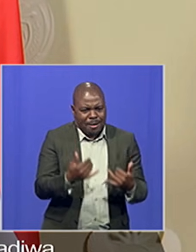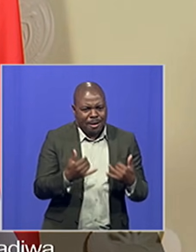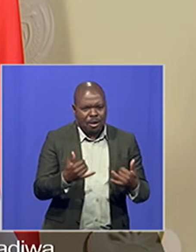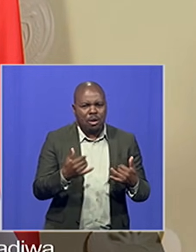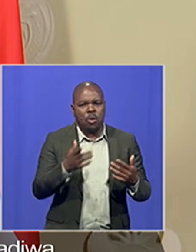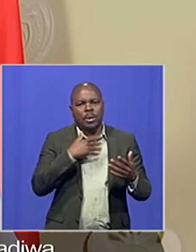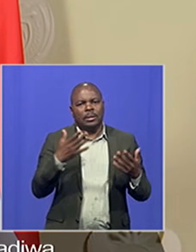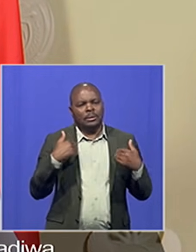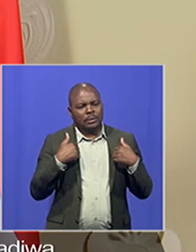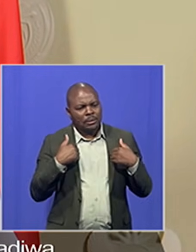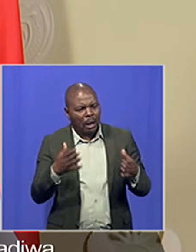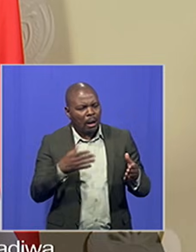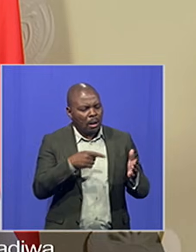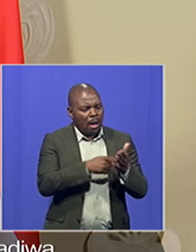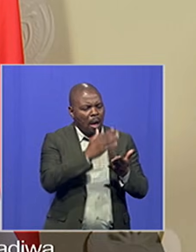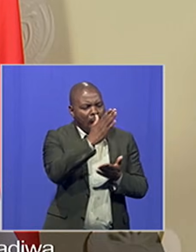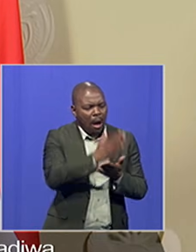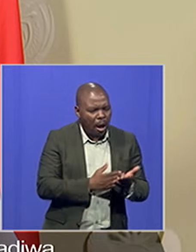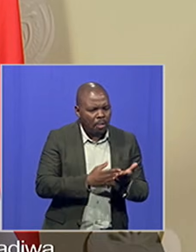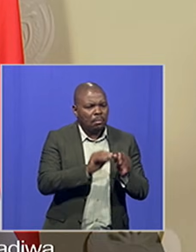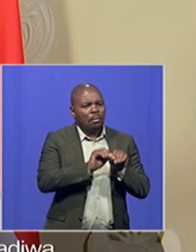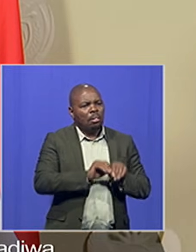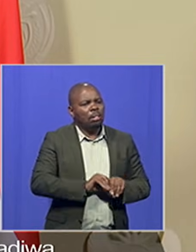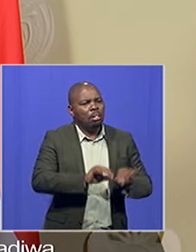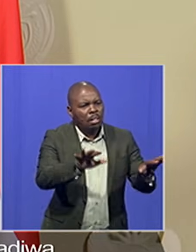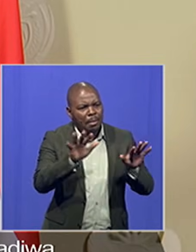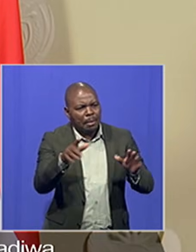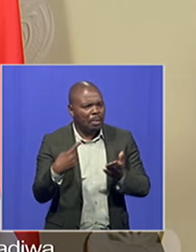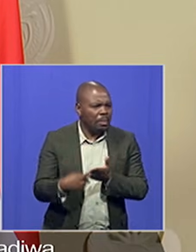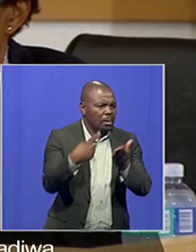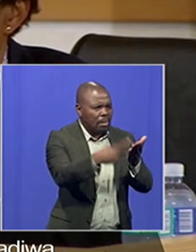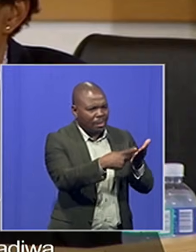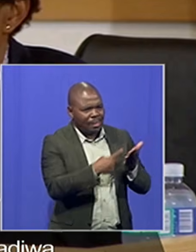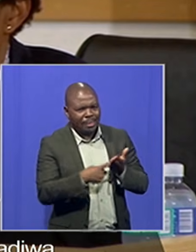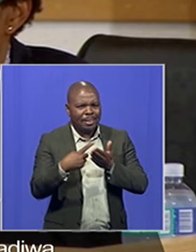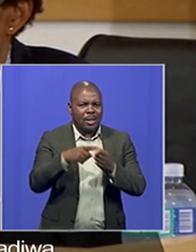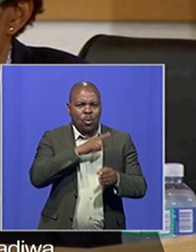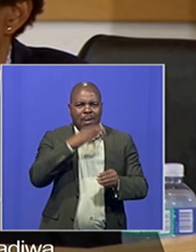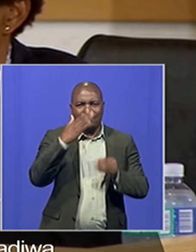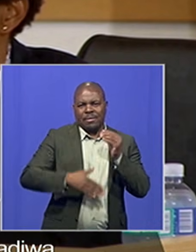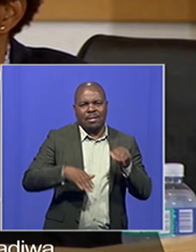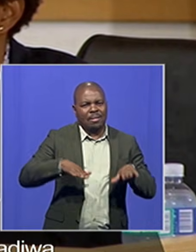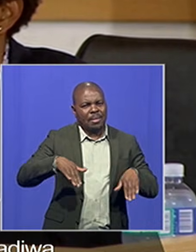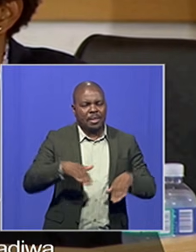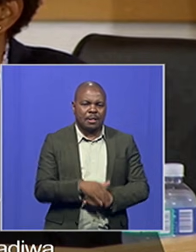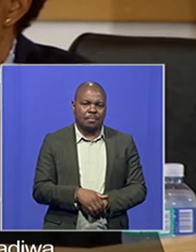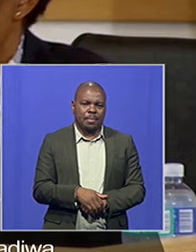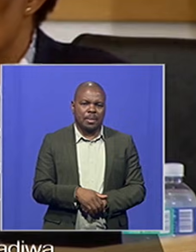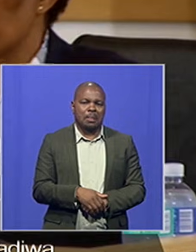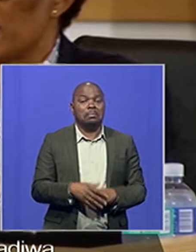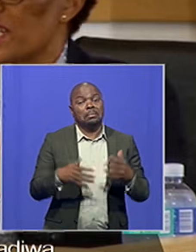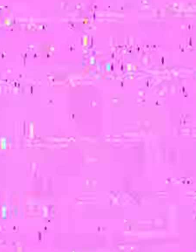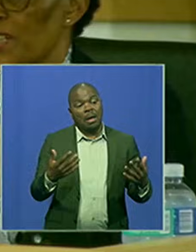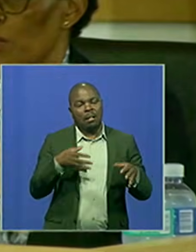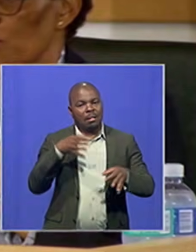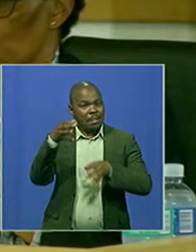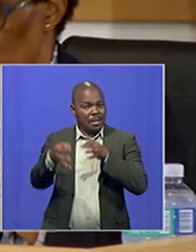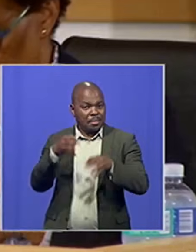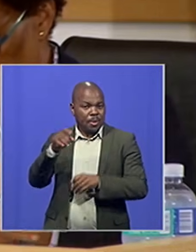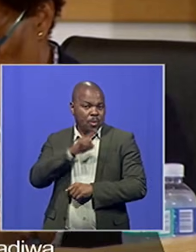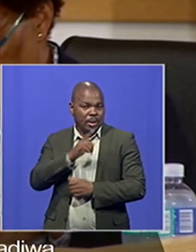then start chewing and debating on something that's half-baked. Tlhaloso eo e tla morago